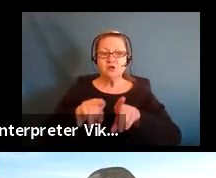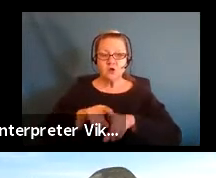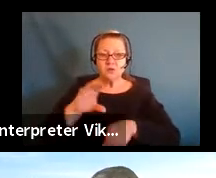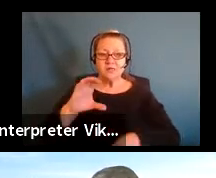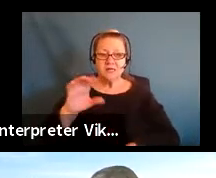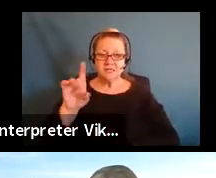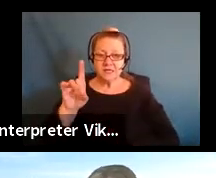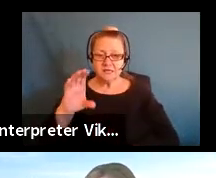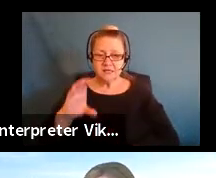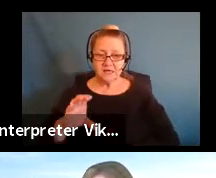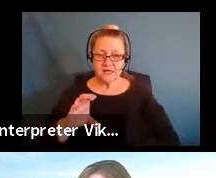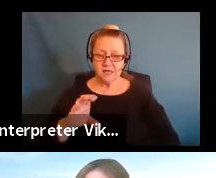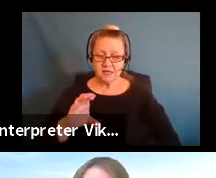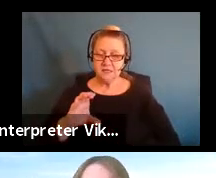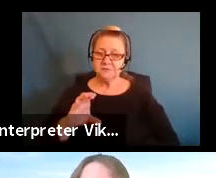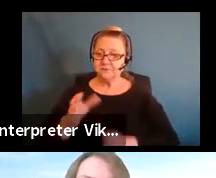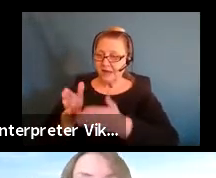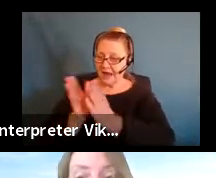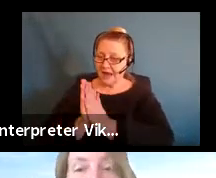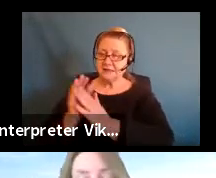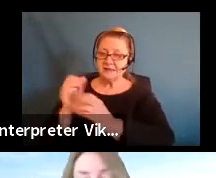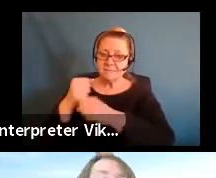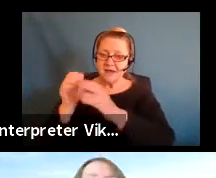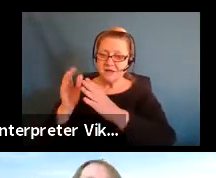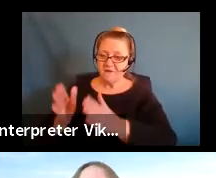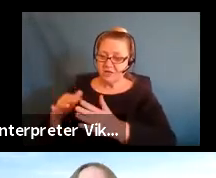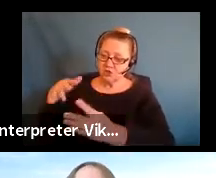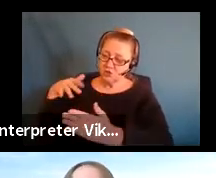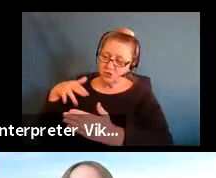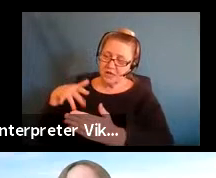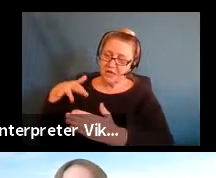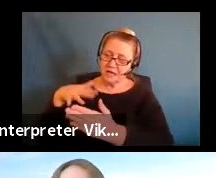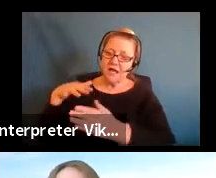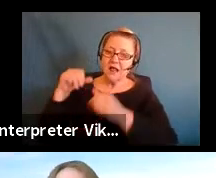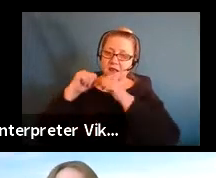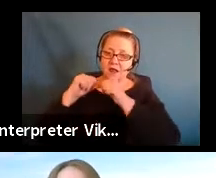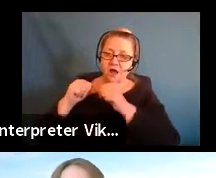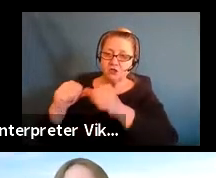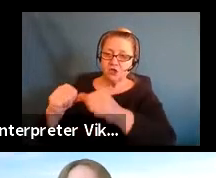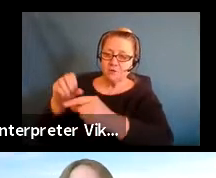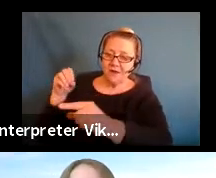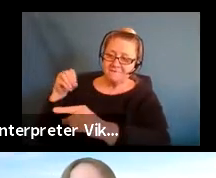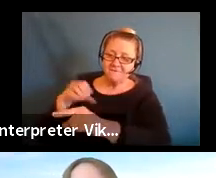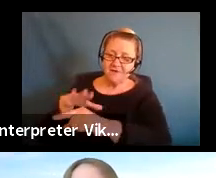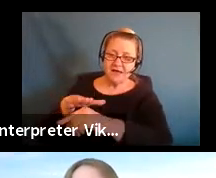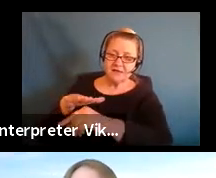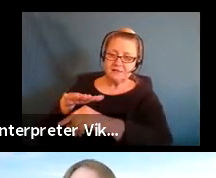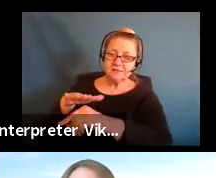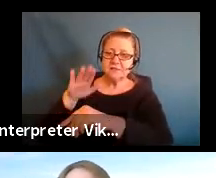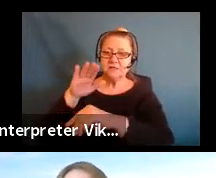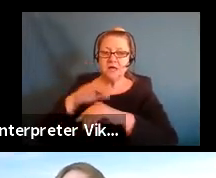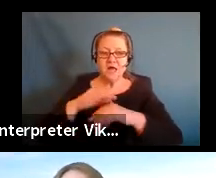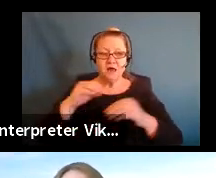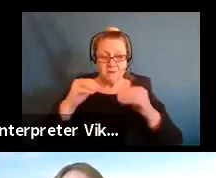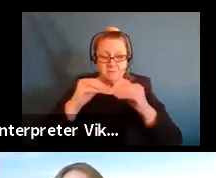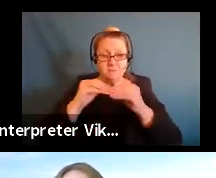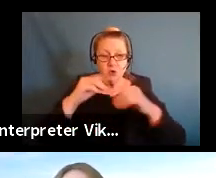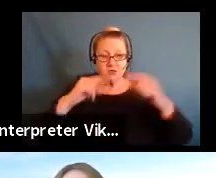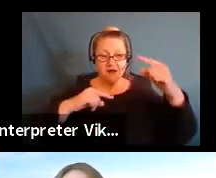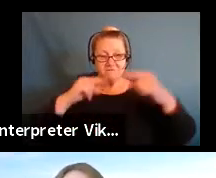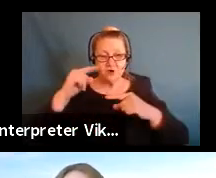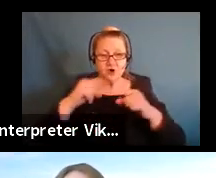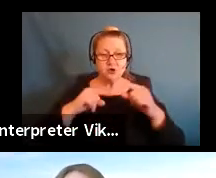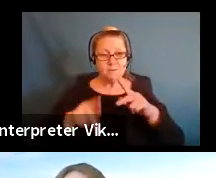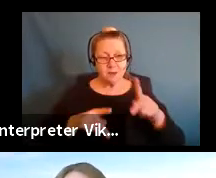as asking the manufacturers to study longer term effectiveness or observational data in more diverse populations that are